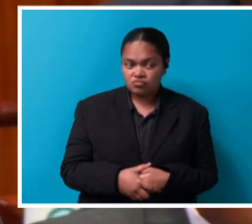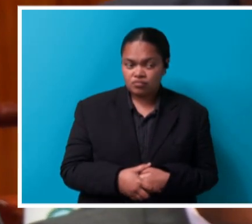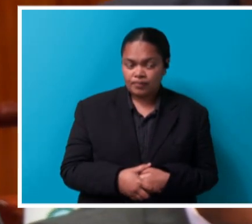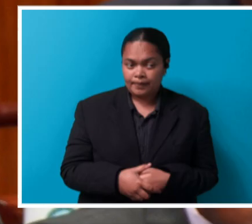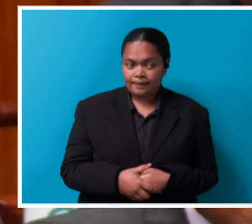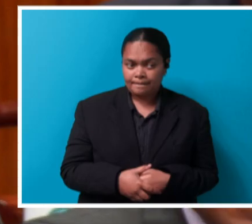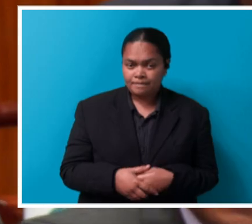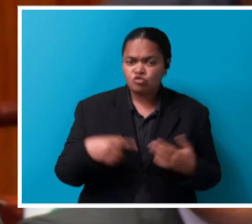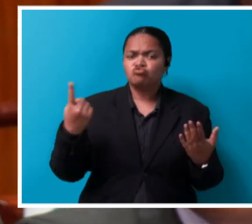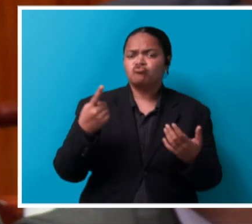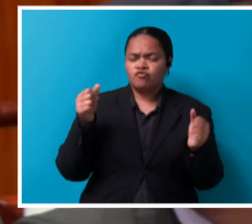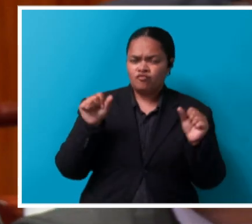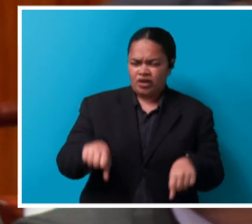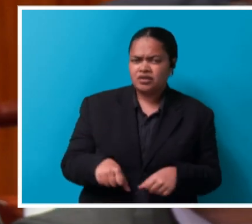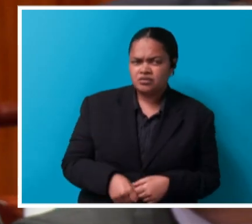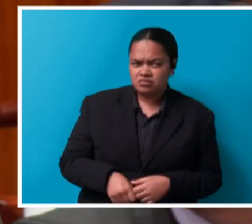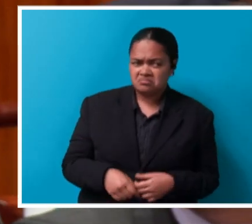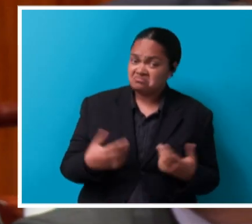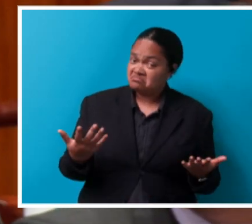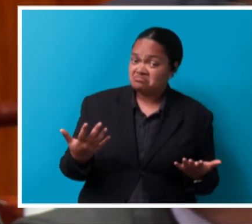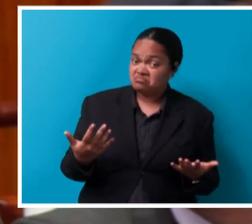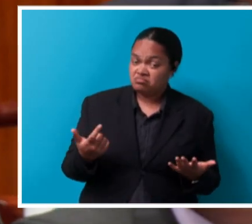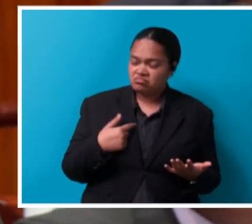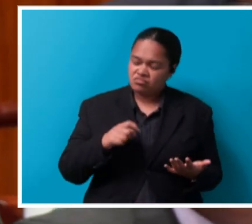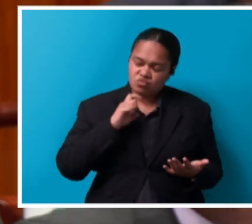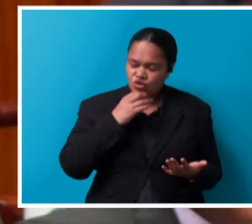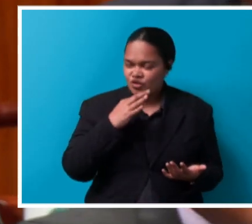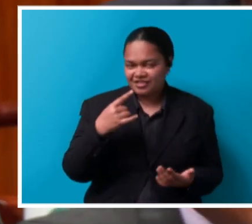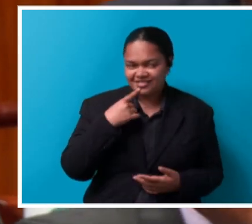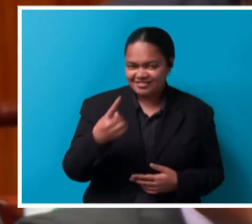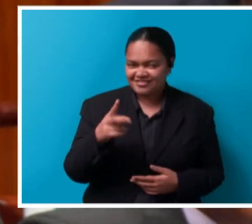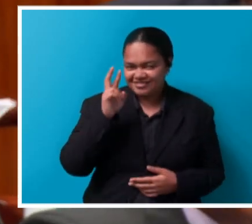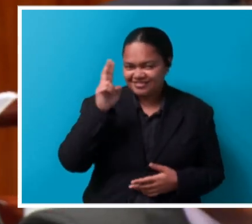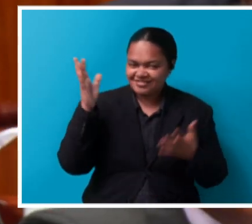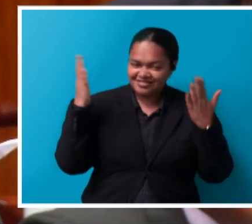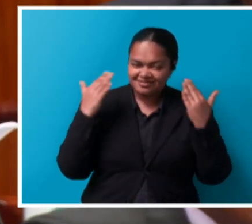Who failed? I'm not going to allude to that, Mr. Speaker, sir.